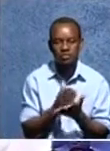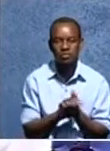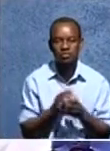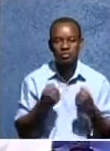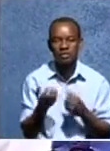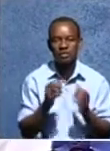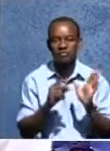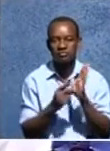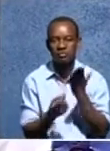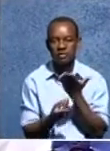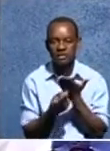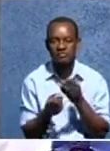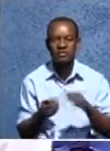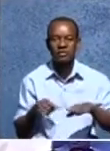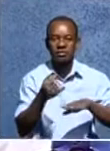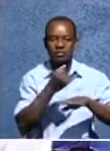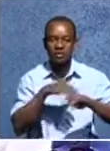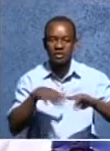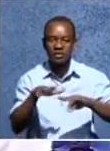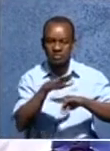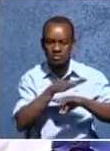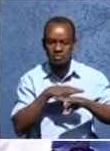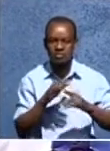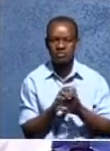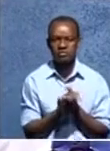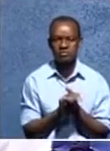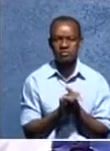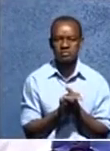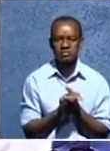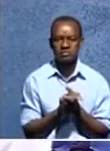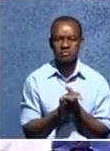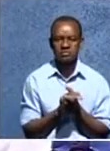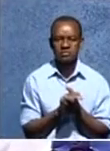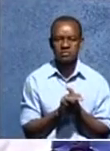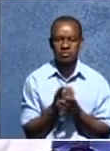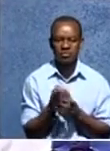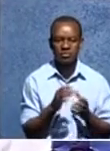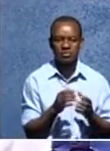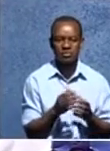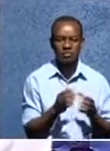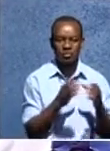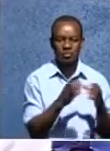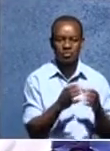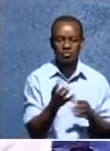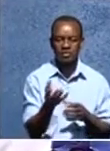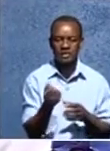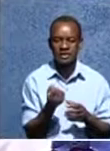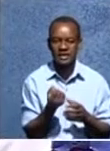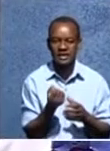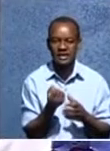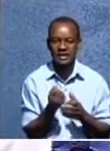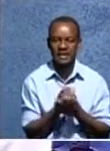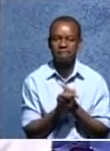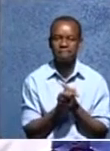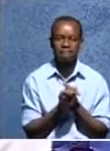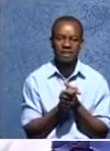Wildlife Resorts gave Namibians 25% discount. Yes. The Gondwana Group have a go card, which you can subscribe to as a member, and